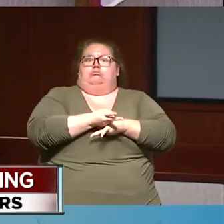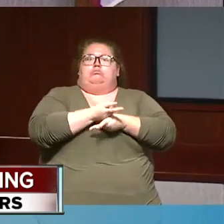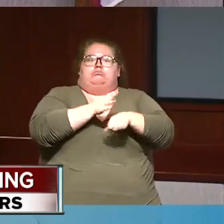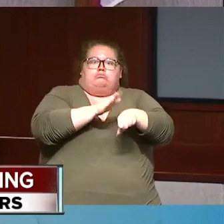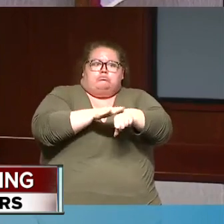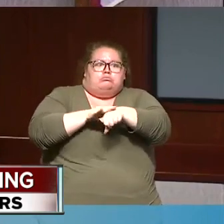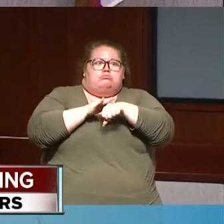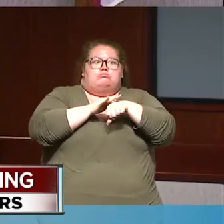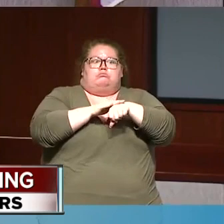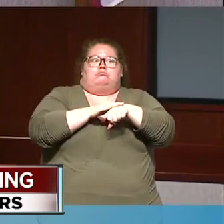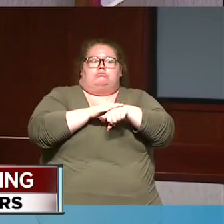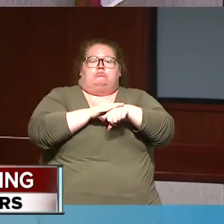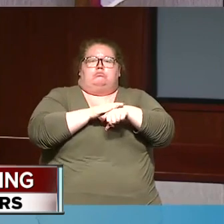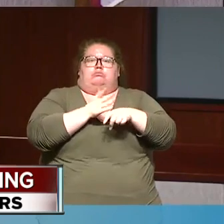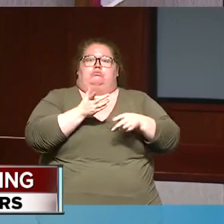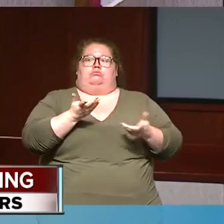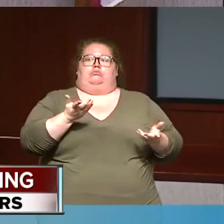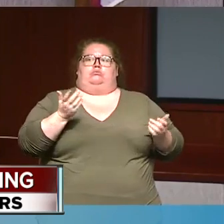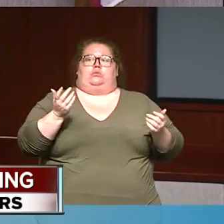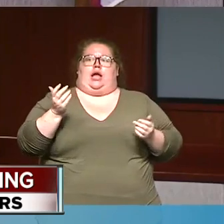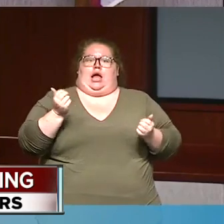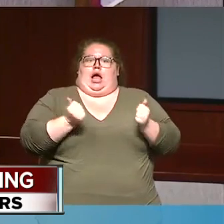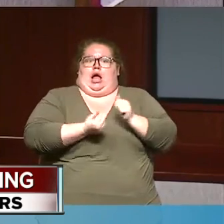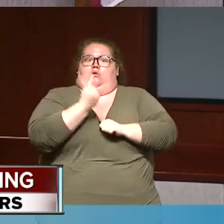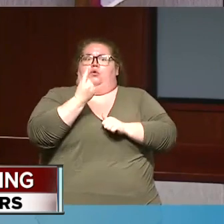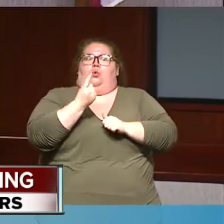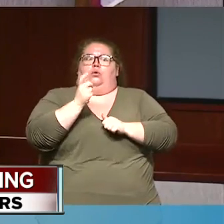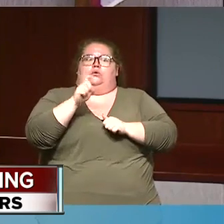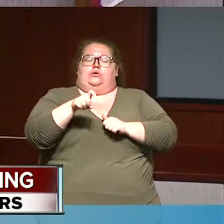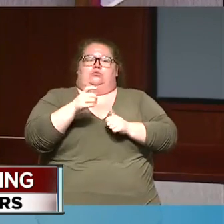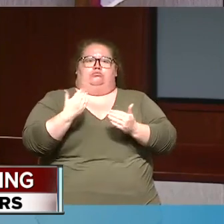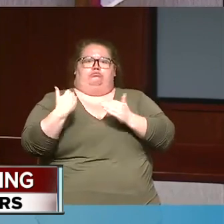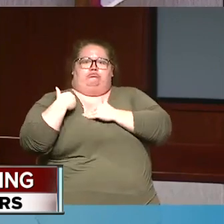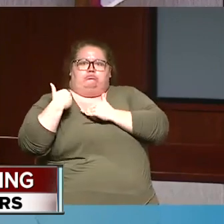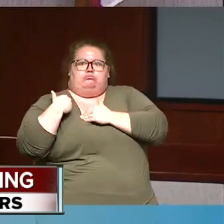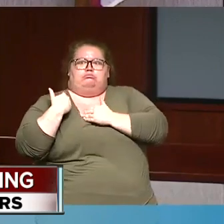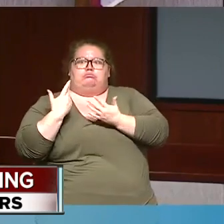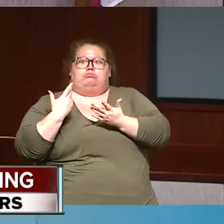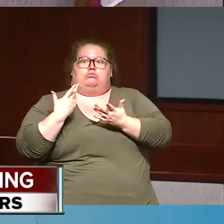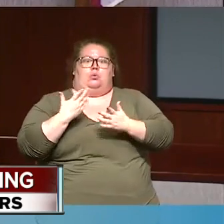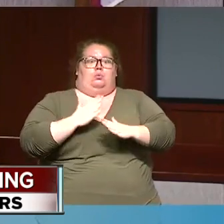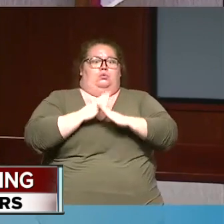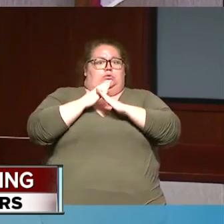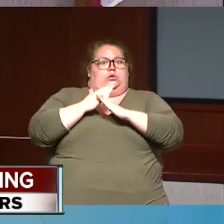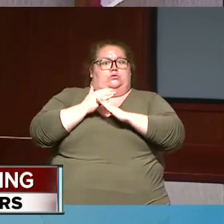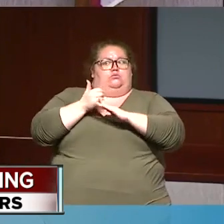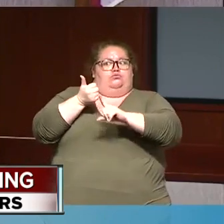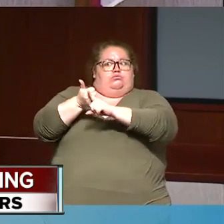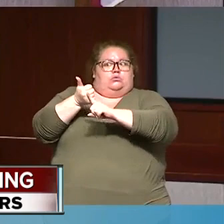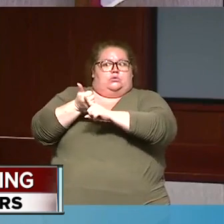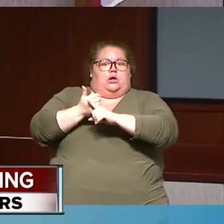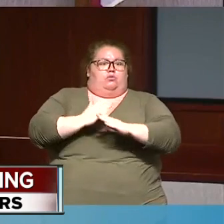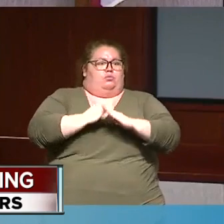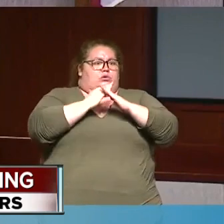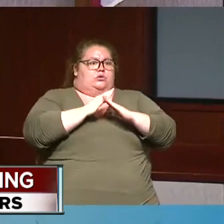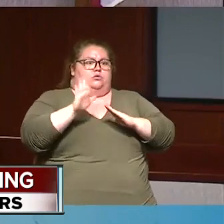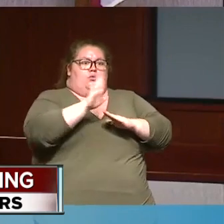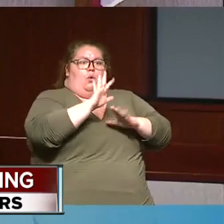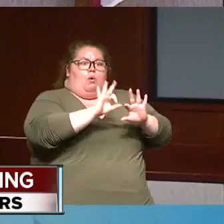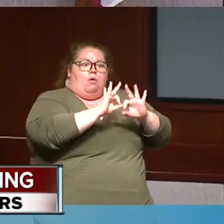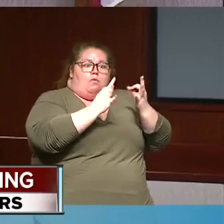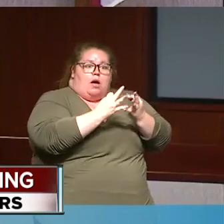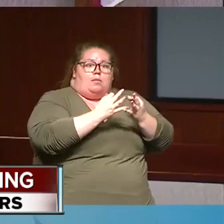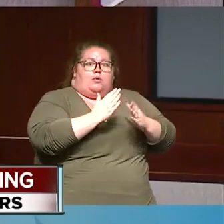to be concerned and take all the actions we can. And again, you're not just protecting yourself, you're protecting your family,